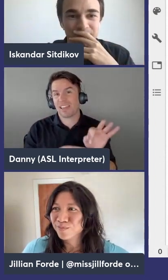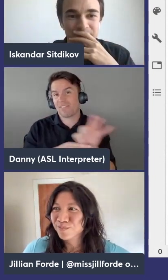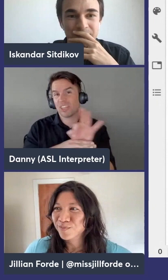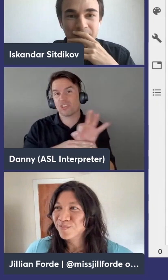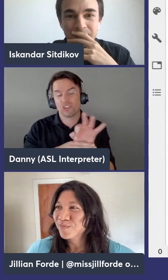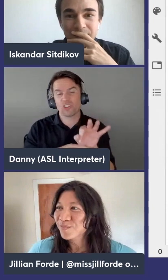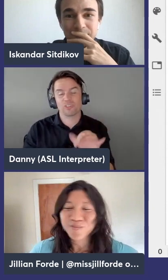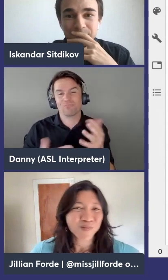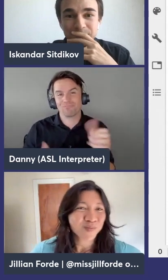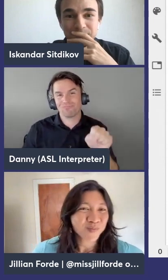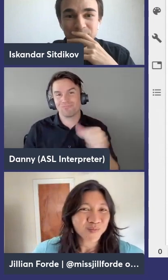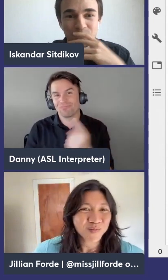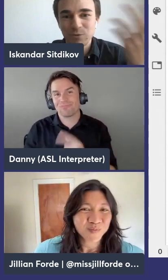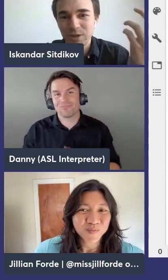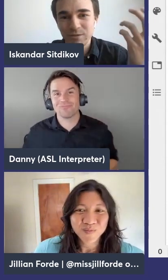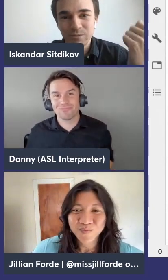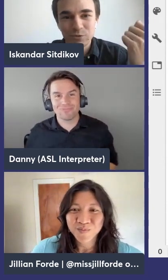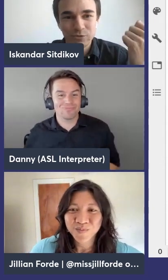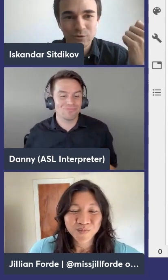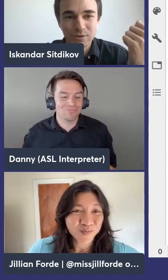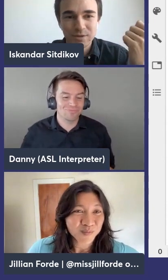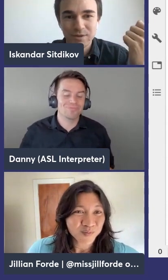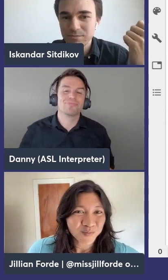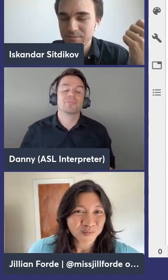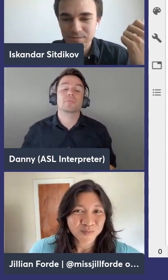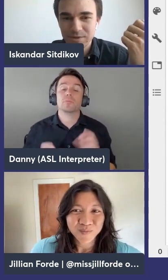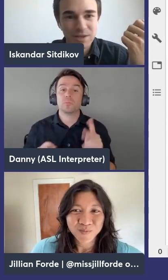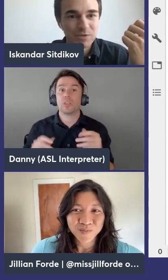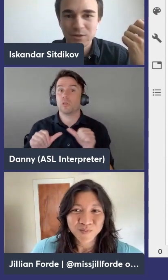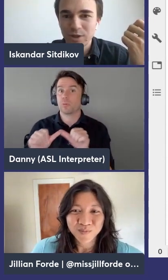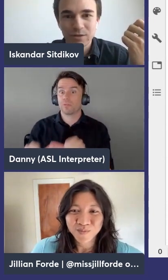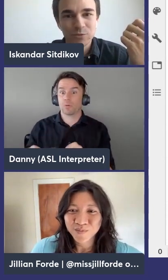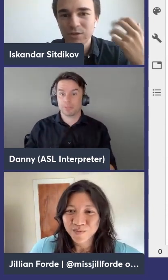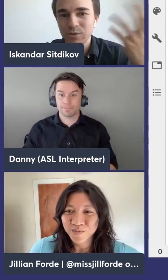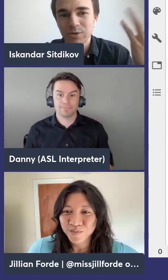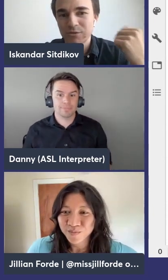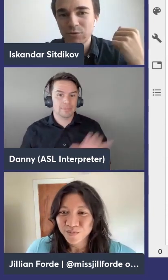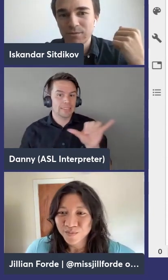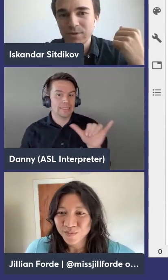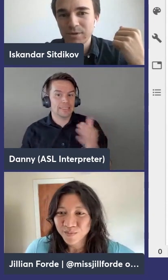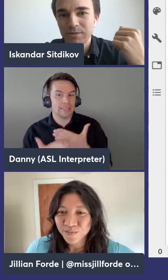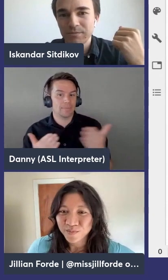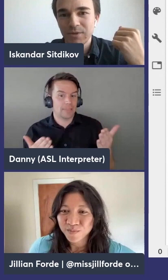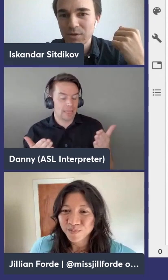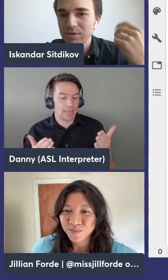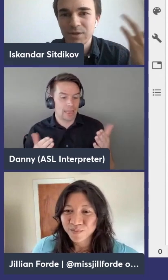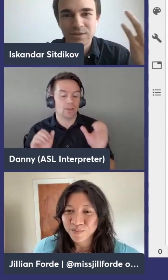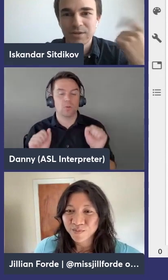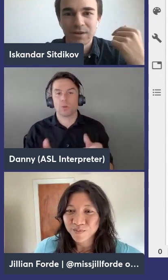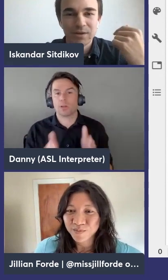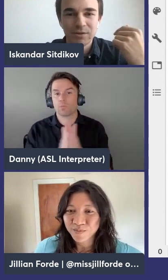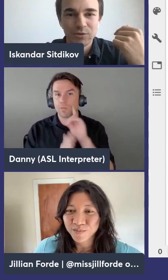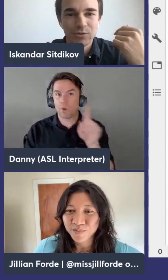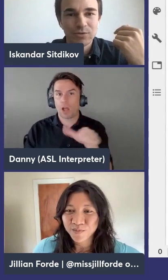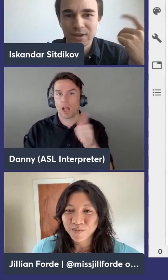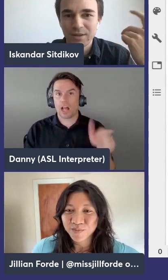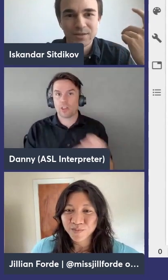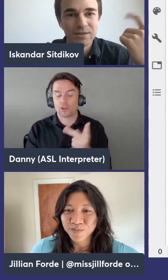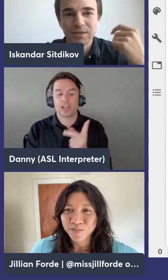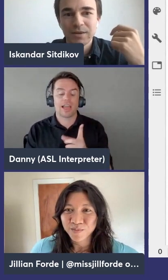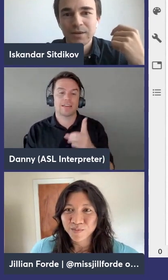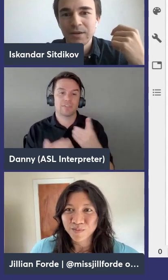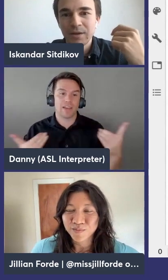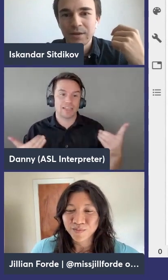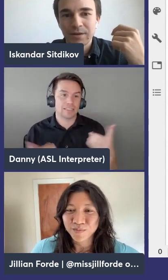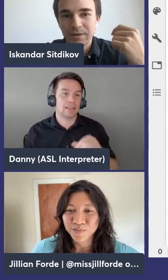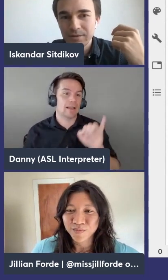tell. Okay, we can move forward, and same thing. We can request for other devices like IonQ or